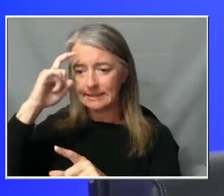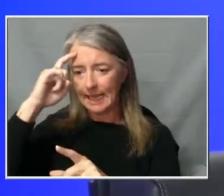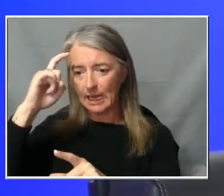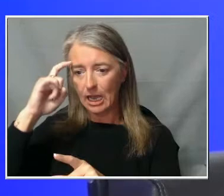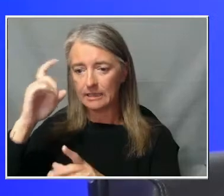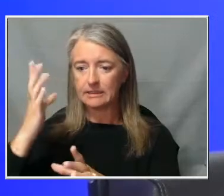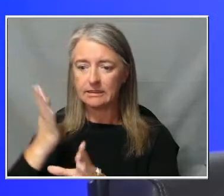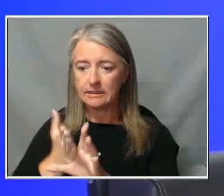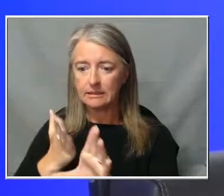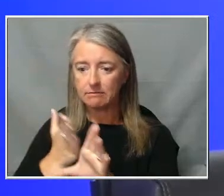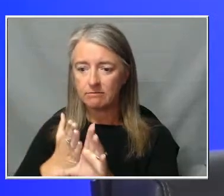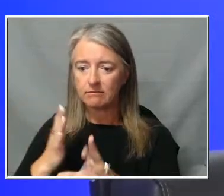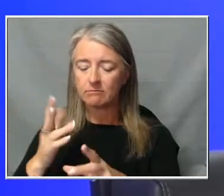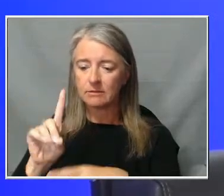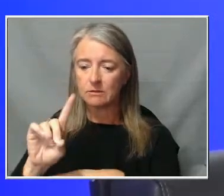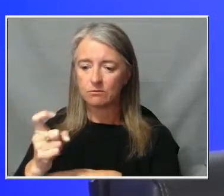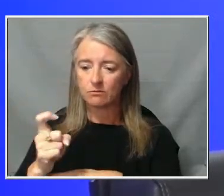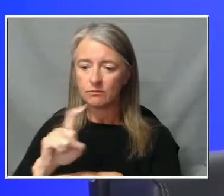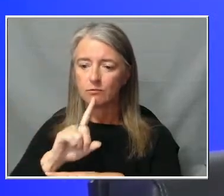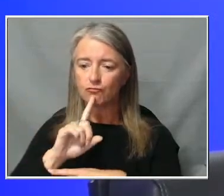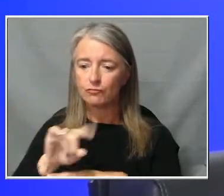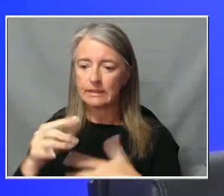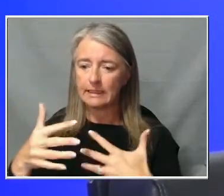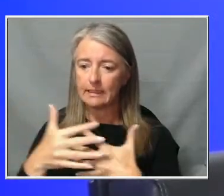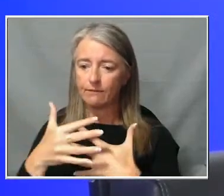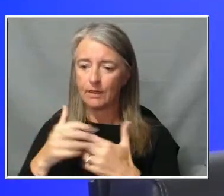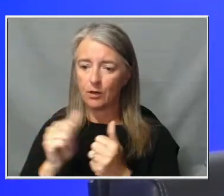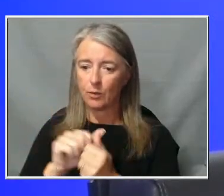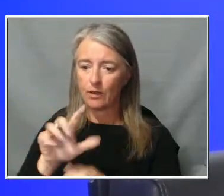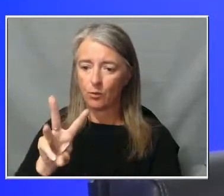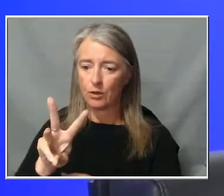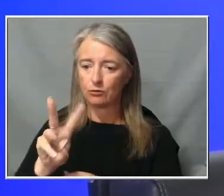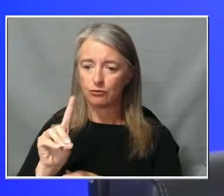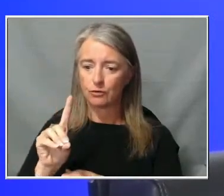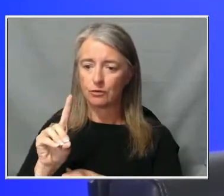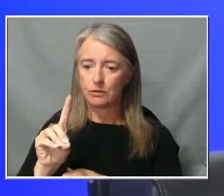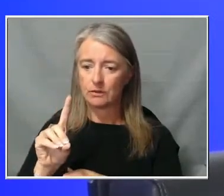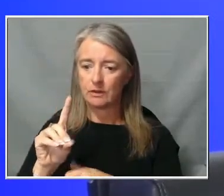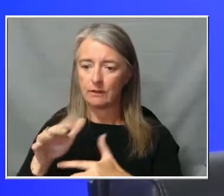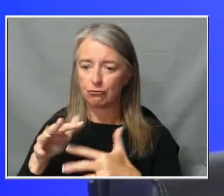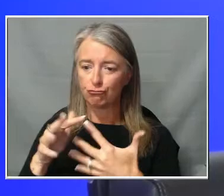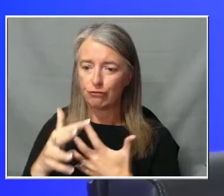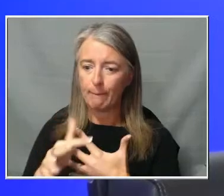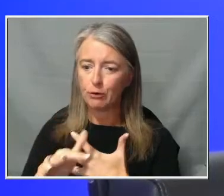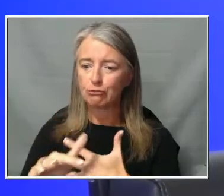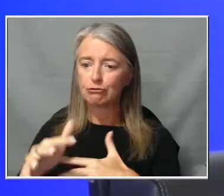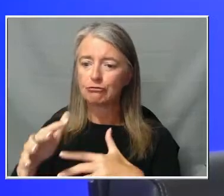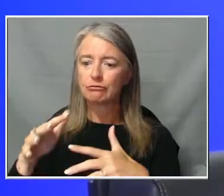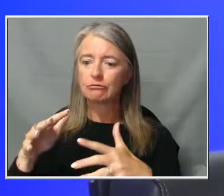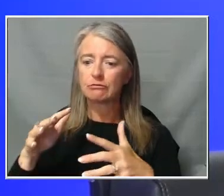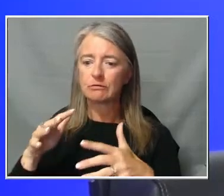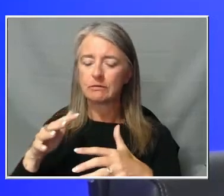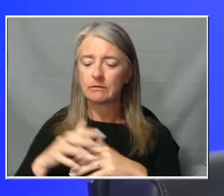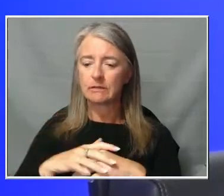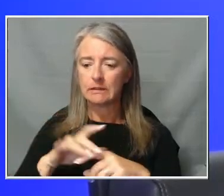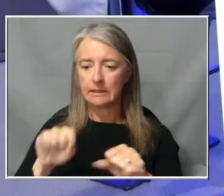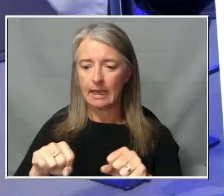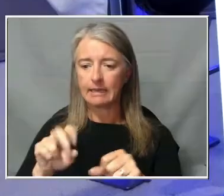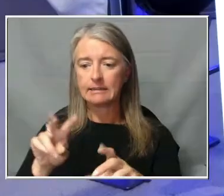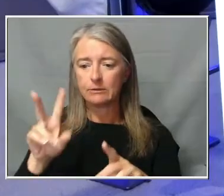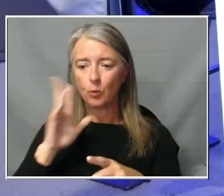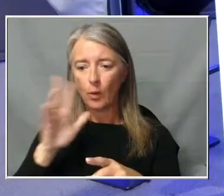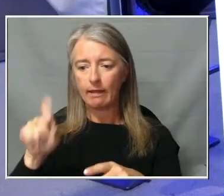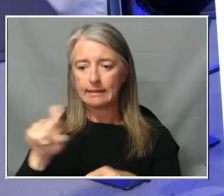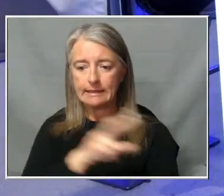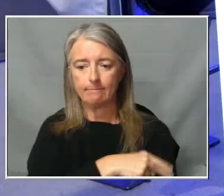rarely what we really fear with alcohol withdrawal is the delirium tremens, which needs hospitalization at that point. So